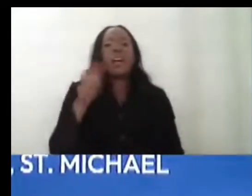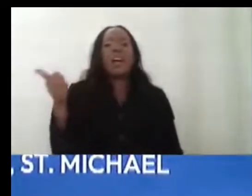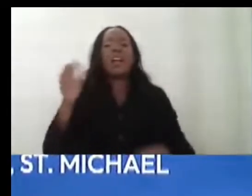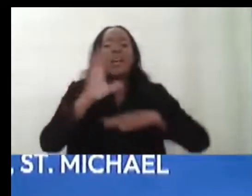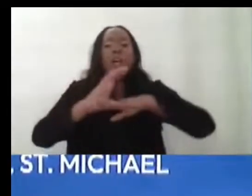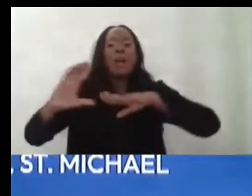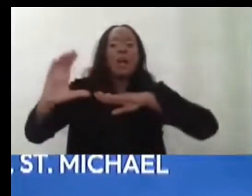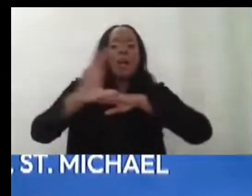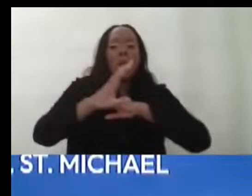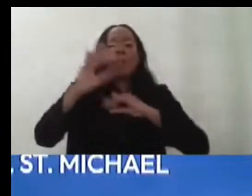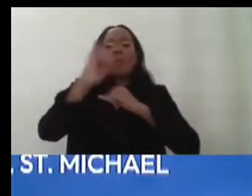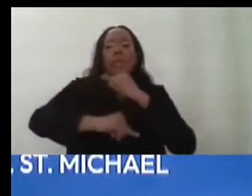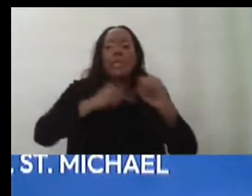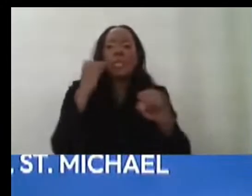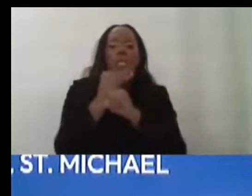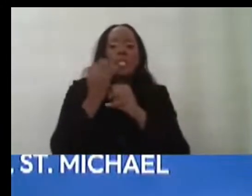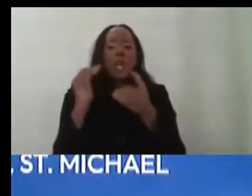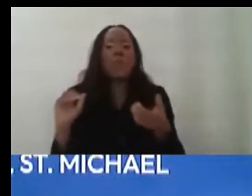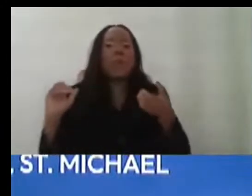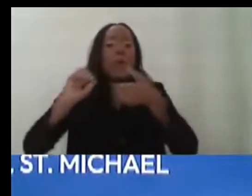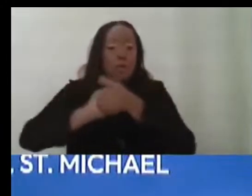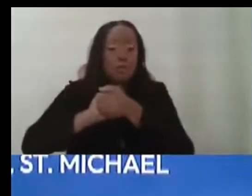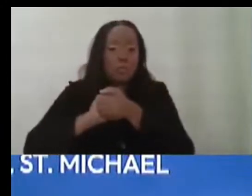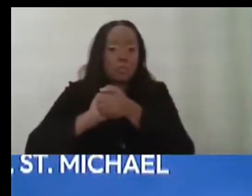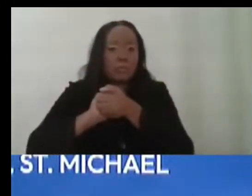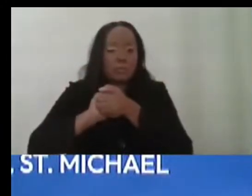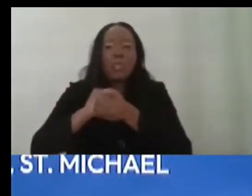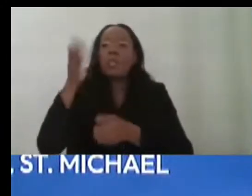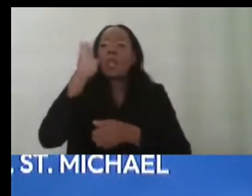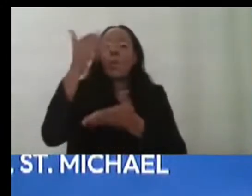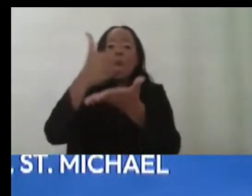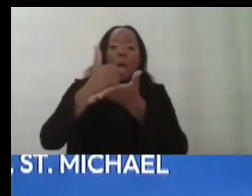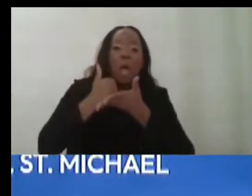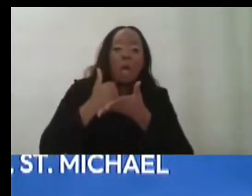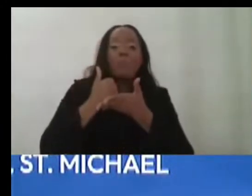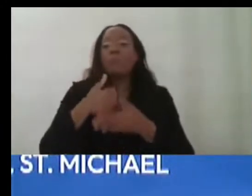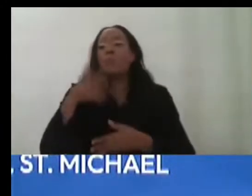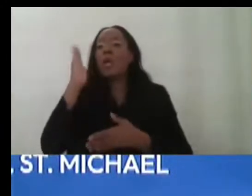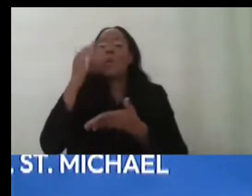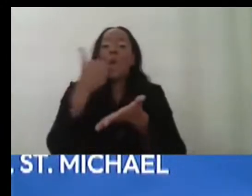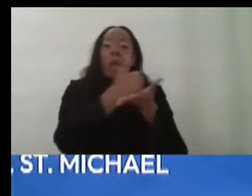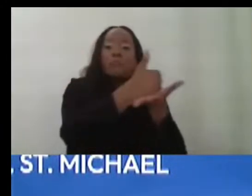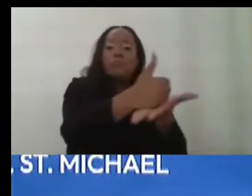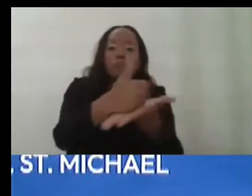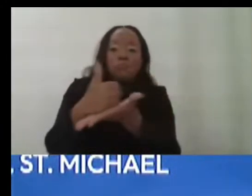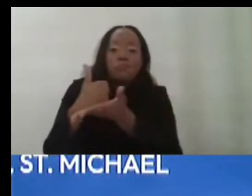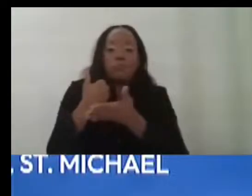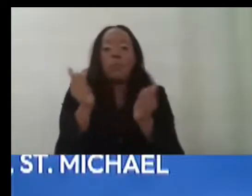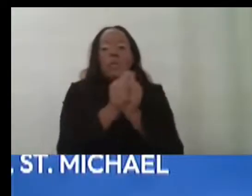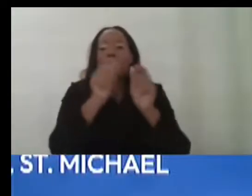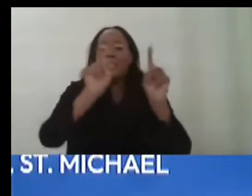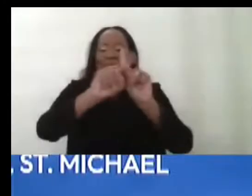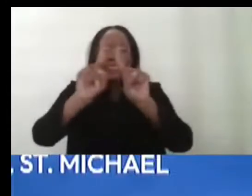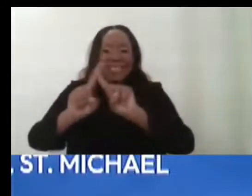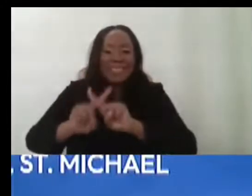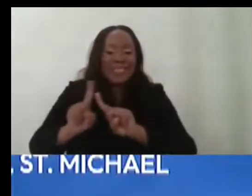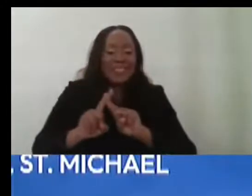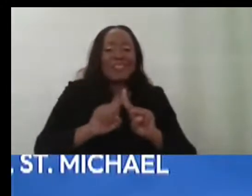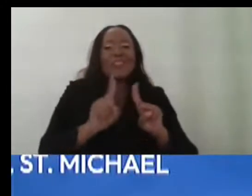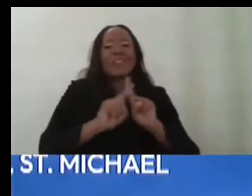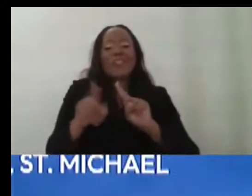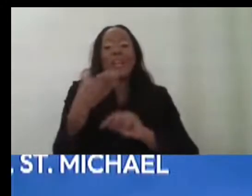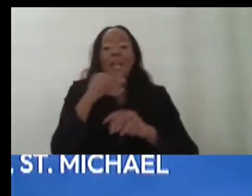and international partners who choose to assist Barbados with additional surge capacity and